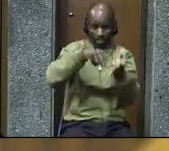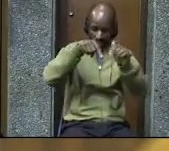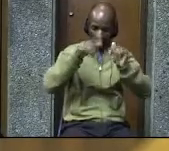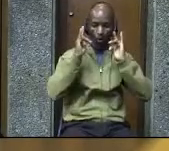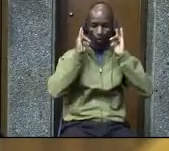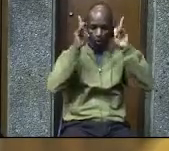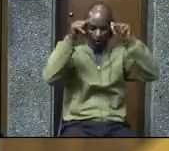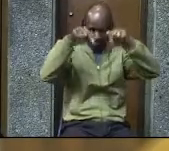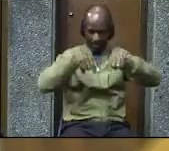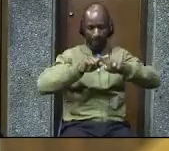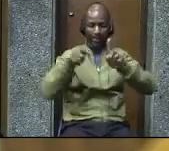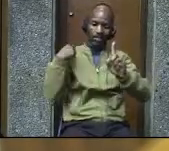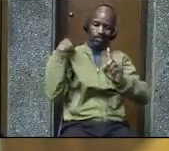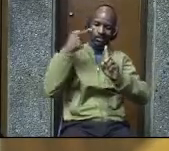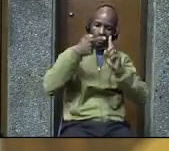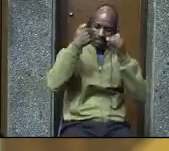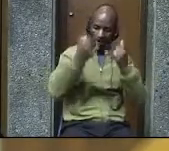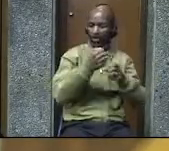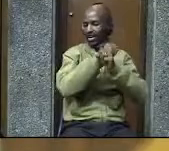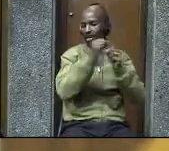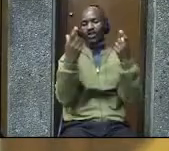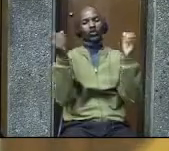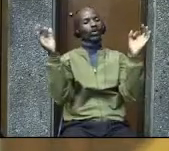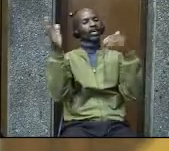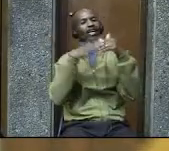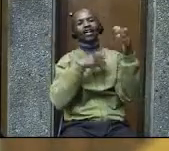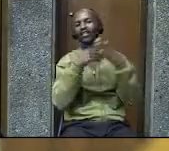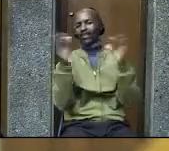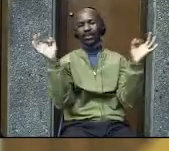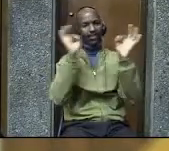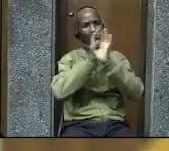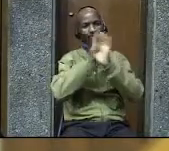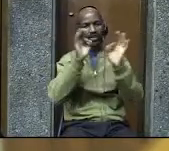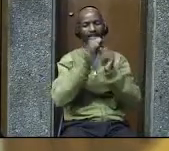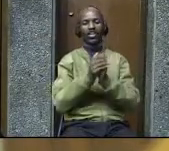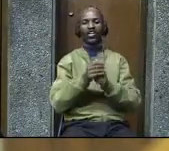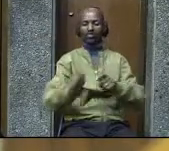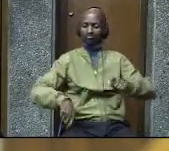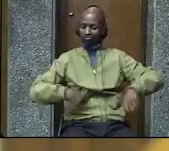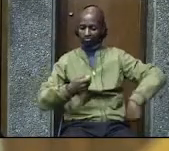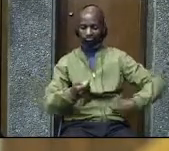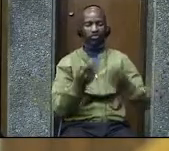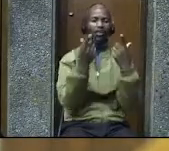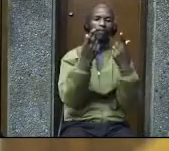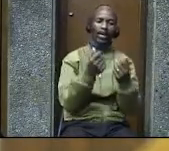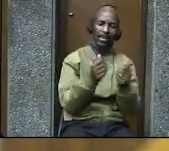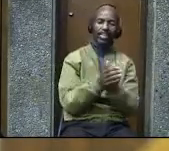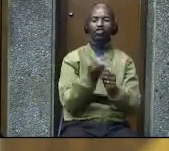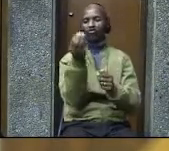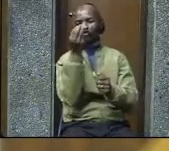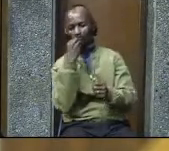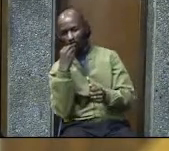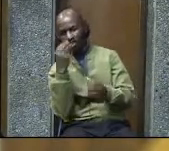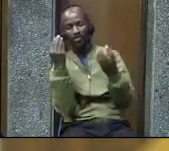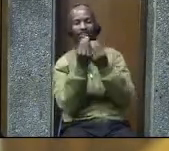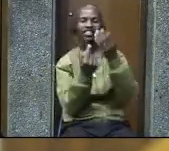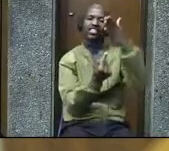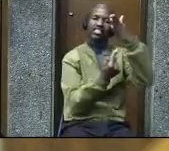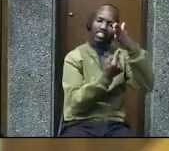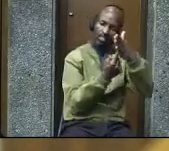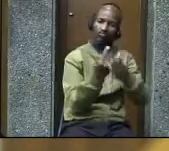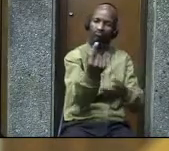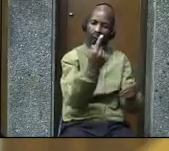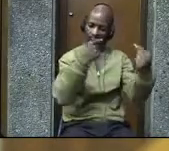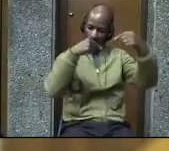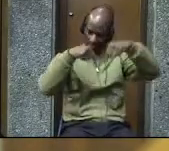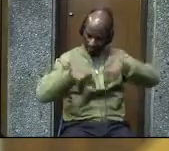holo ene but till to date how so itswe nixi ho senya fela chelete ntse itswa dijo this technology ntse